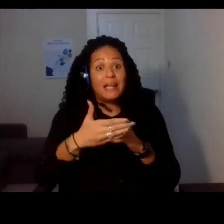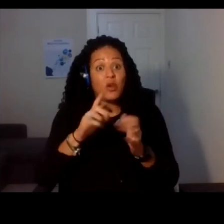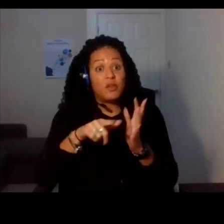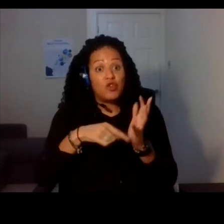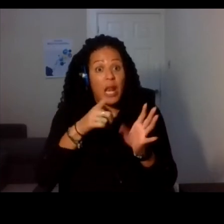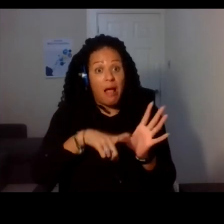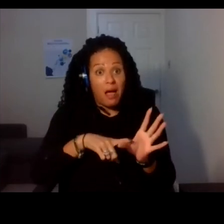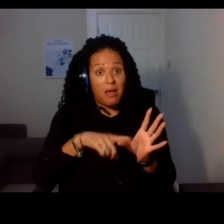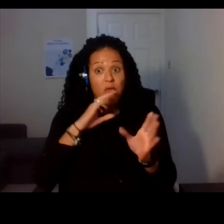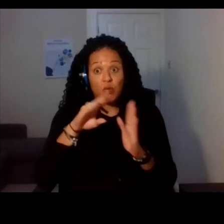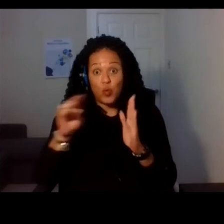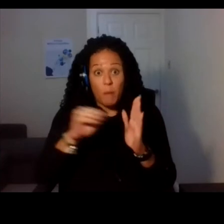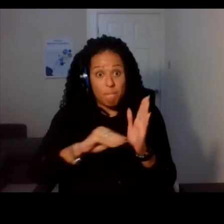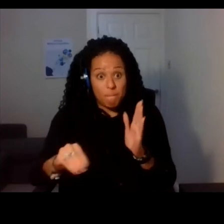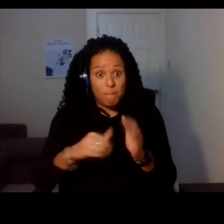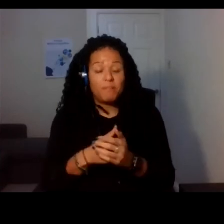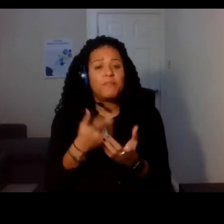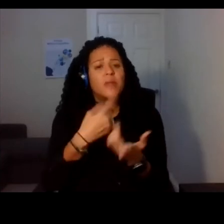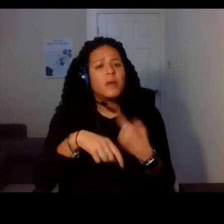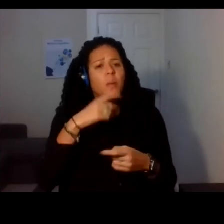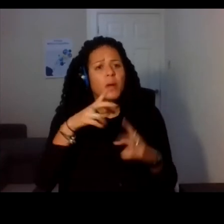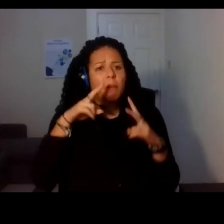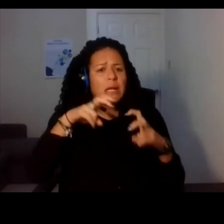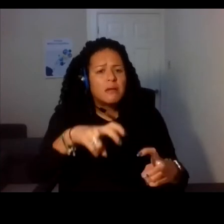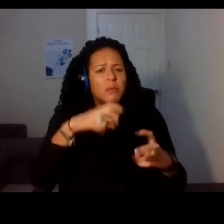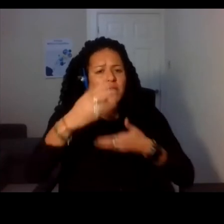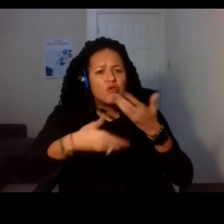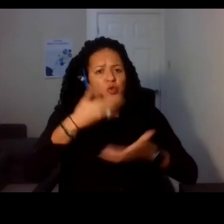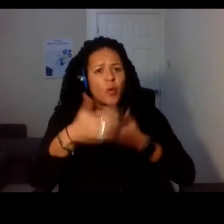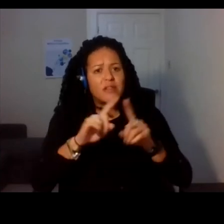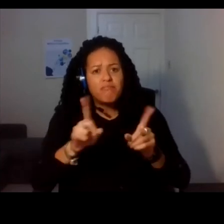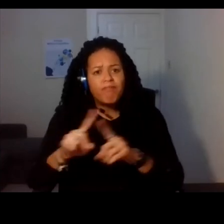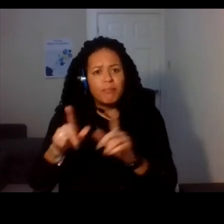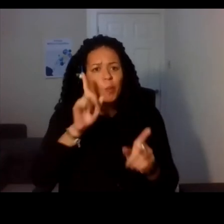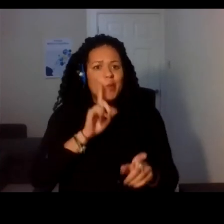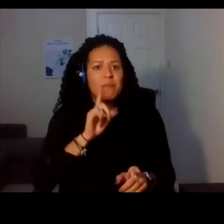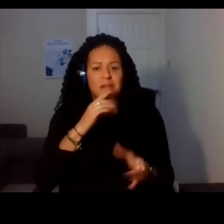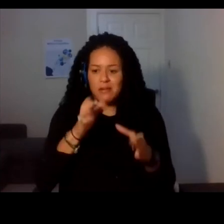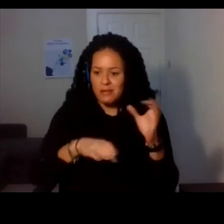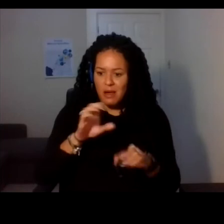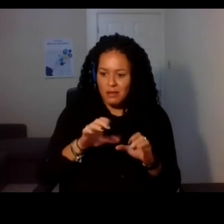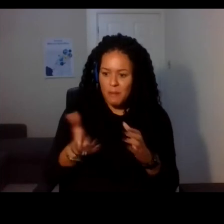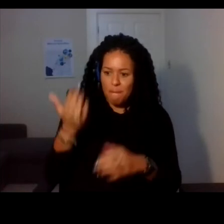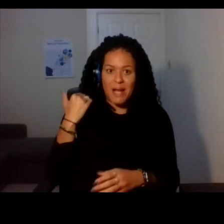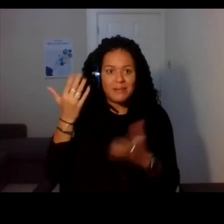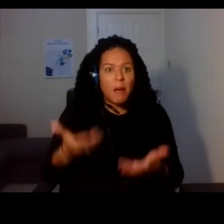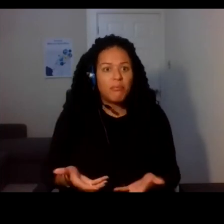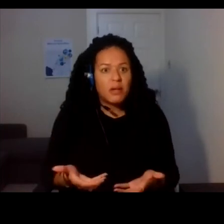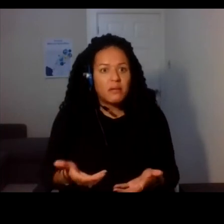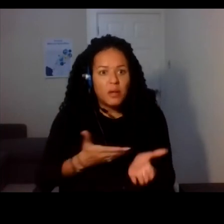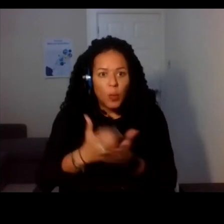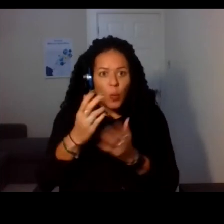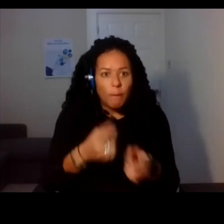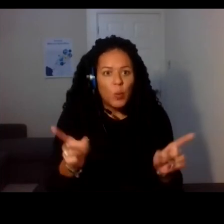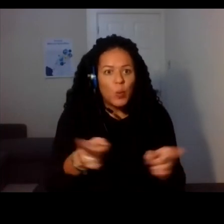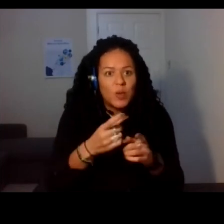Zoom. We have been exploring the stories of women in science, past and present in Essex, through music